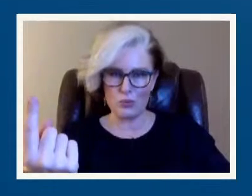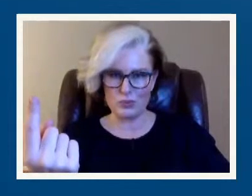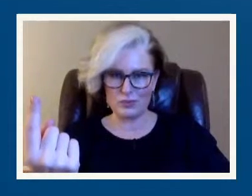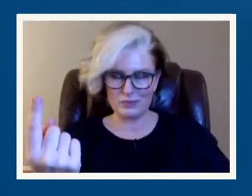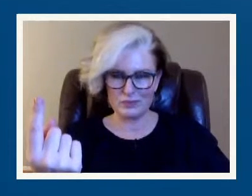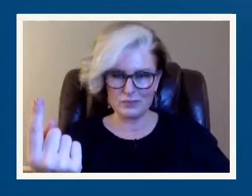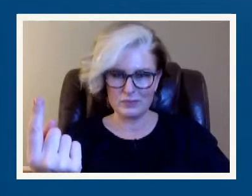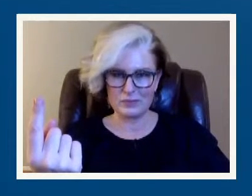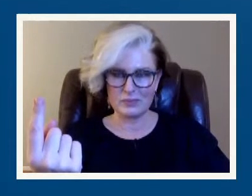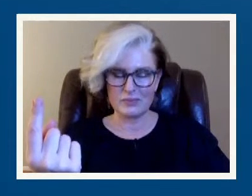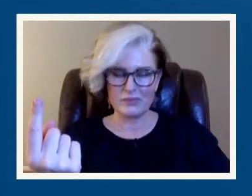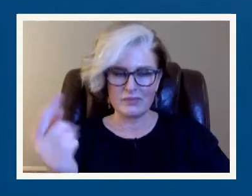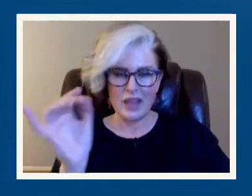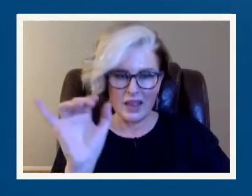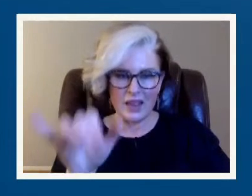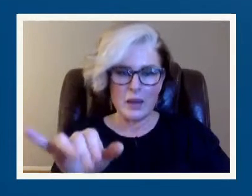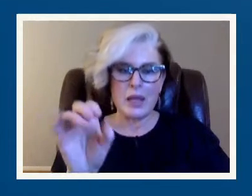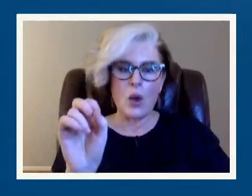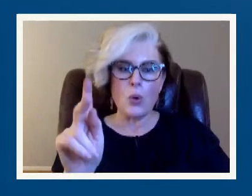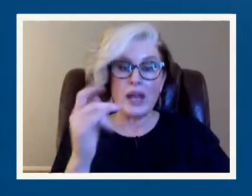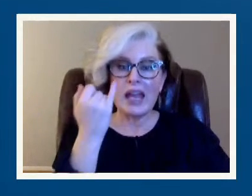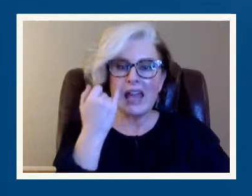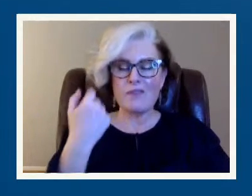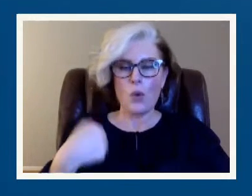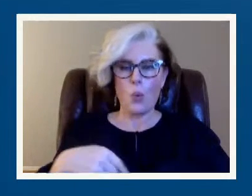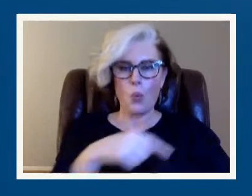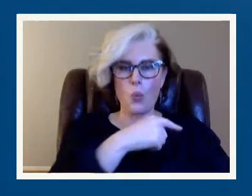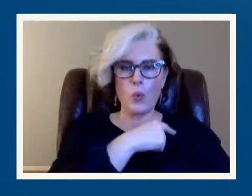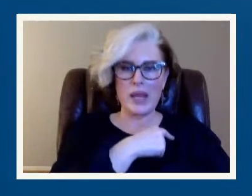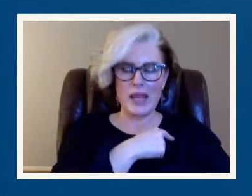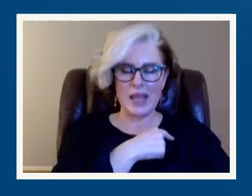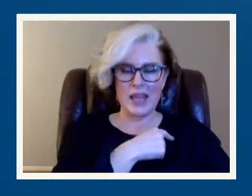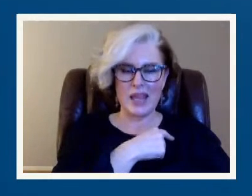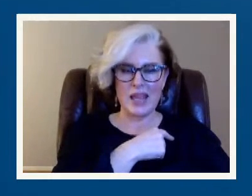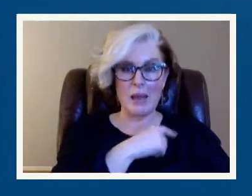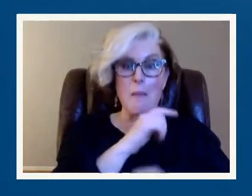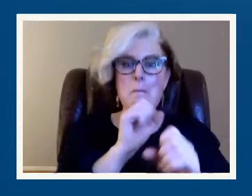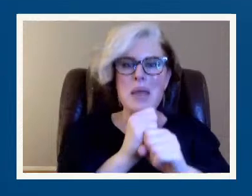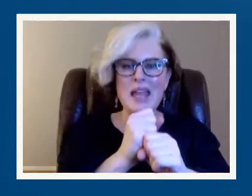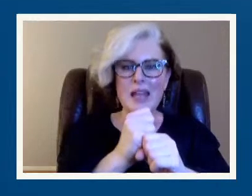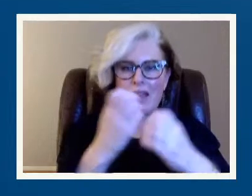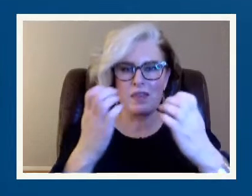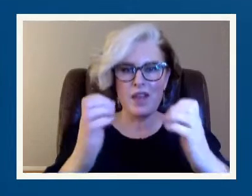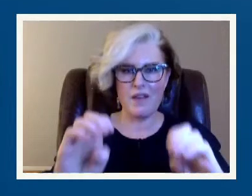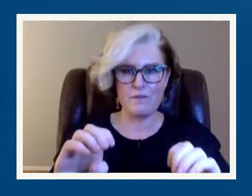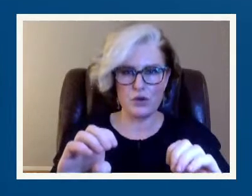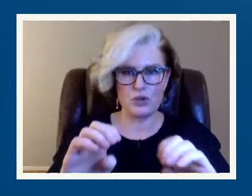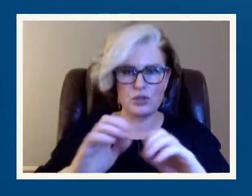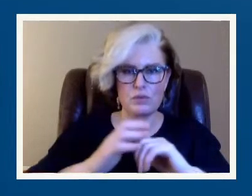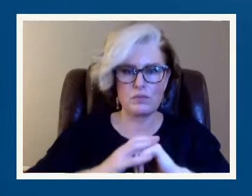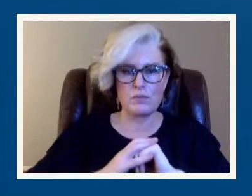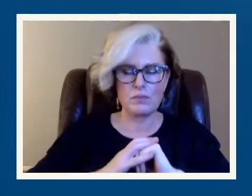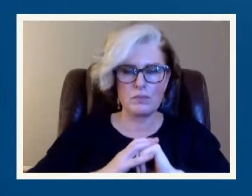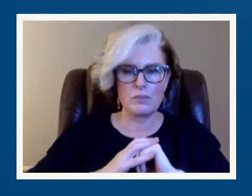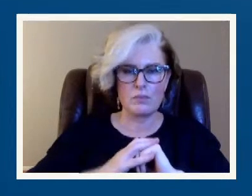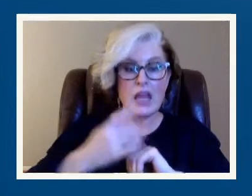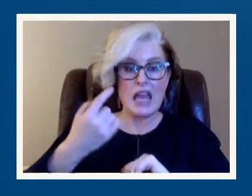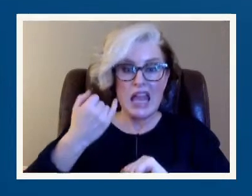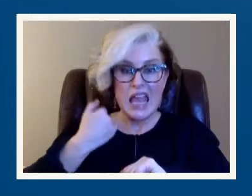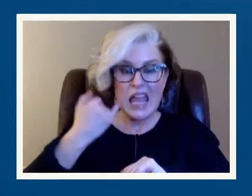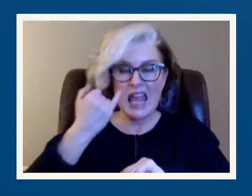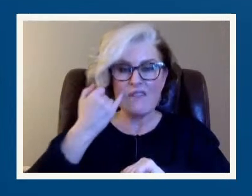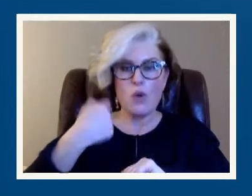They'll be okay if we make the effort. It'll be okay if